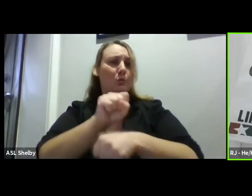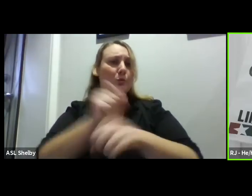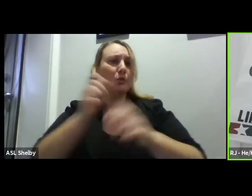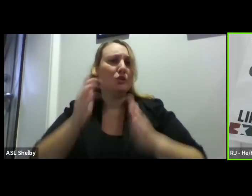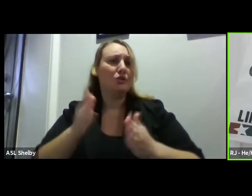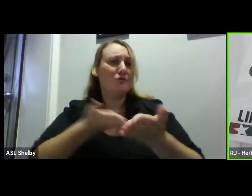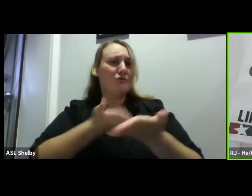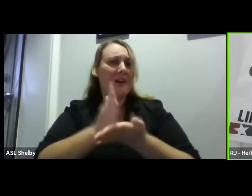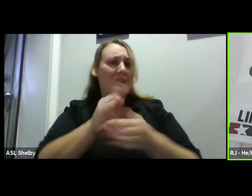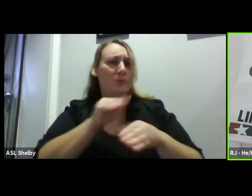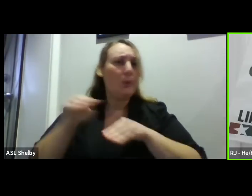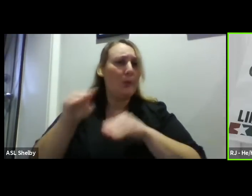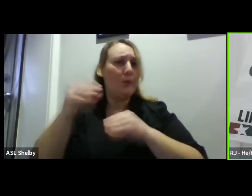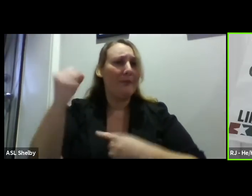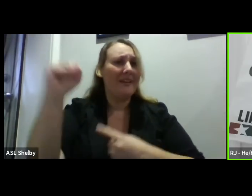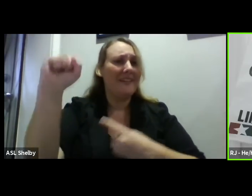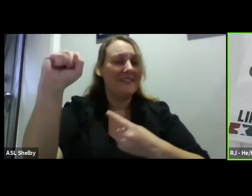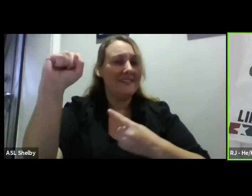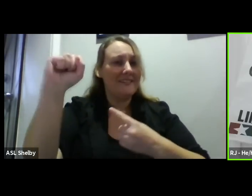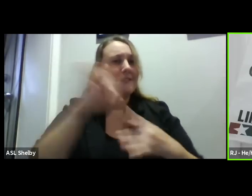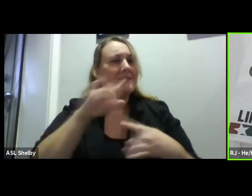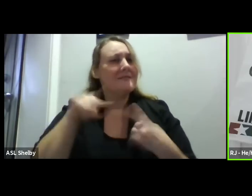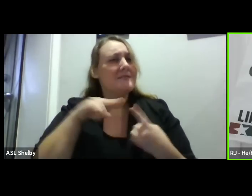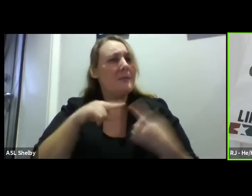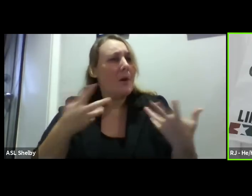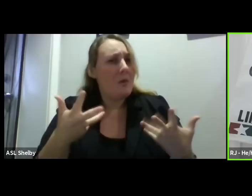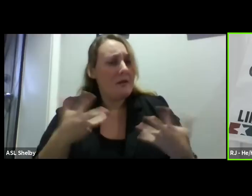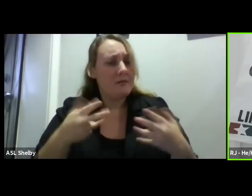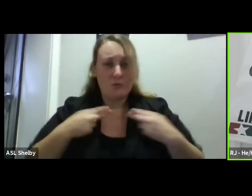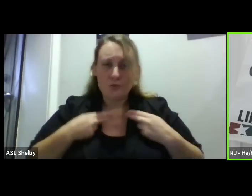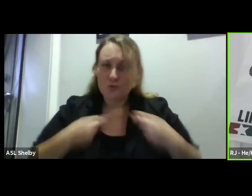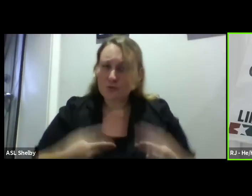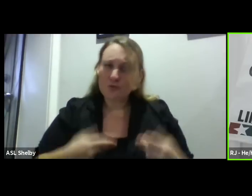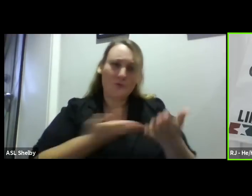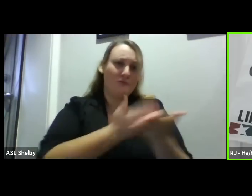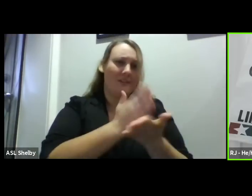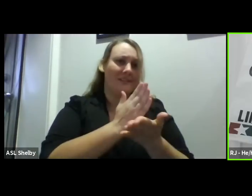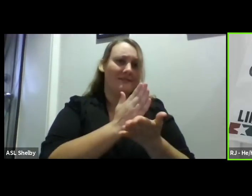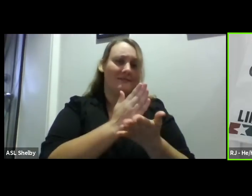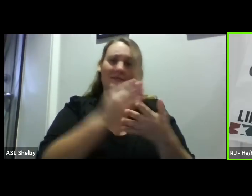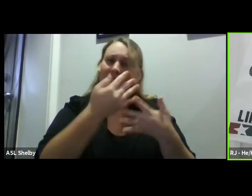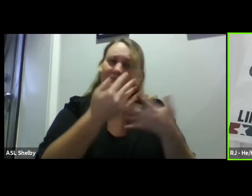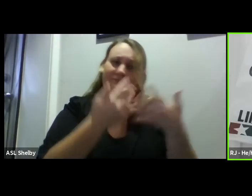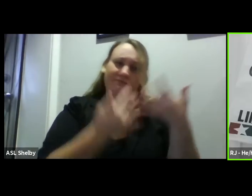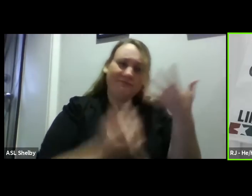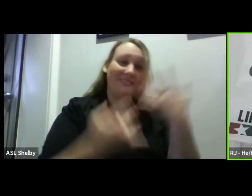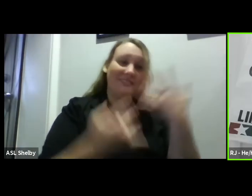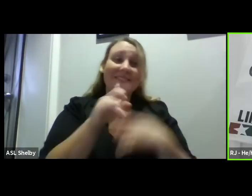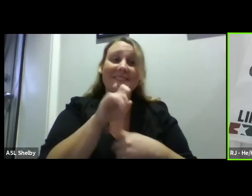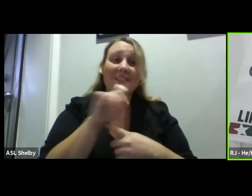economic justice, human rights, sexual freedom, and more.